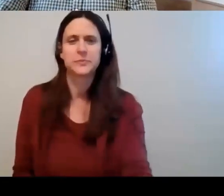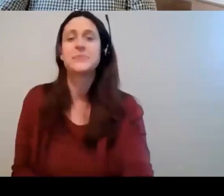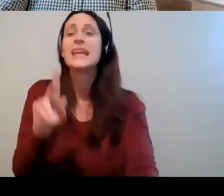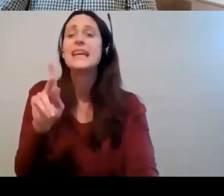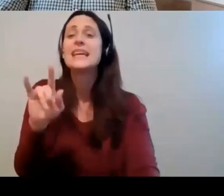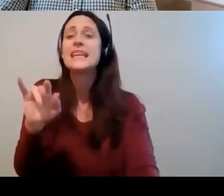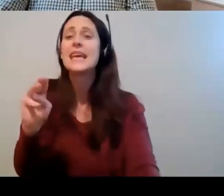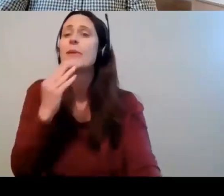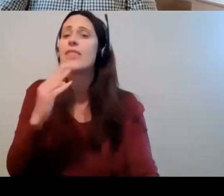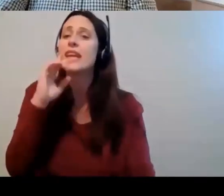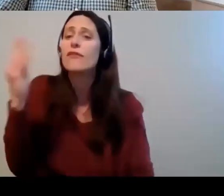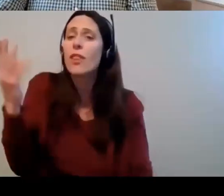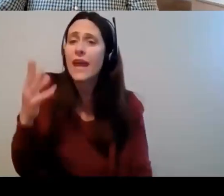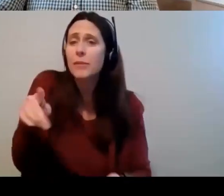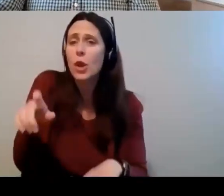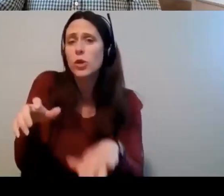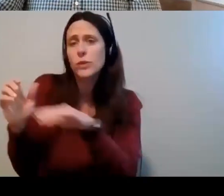you for letting me know that you'll need to leave.